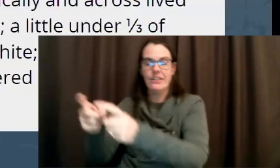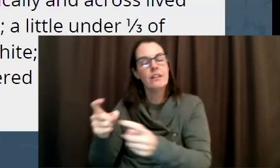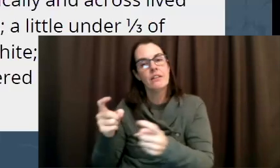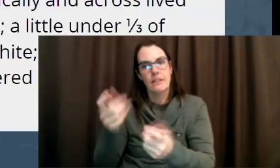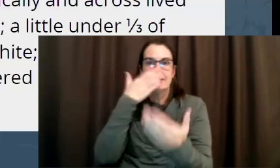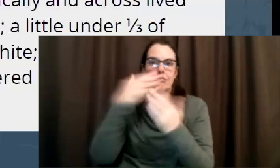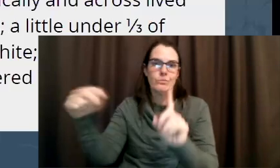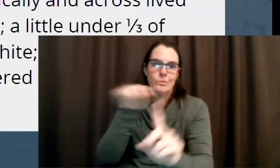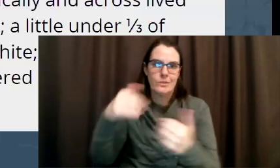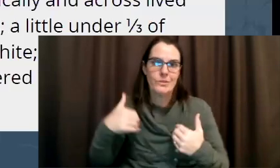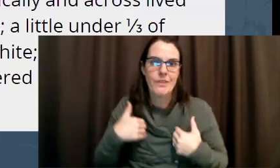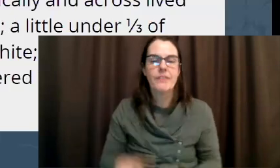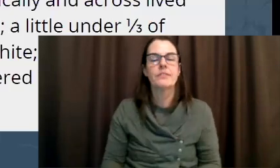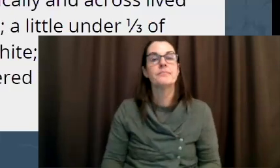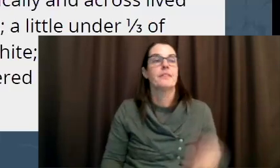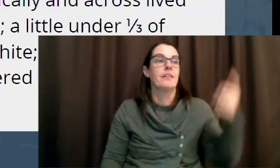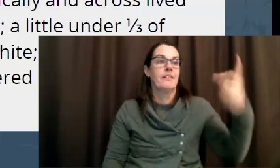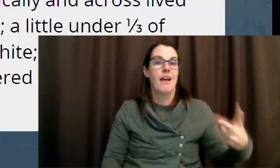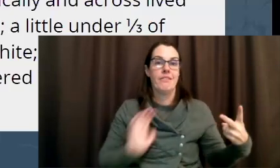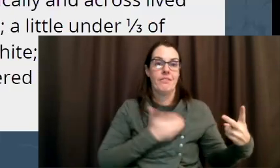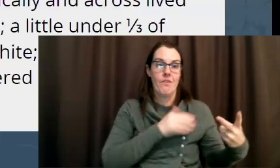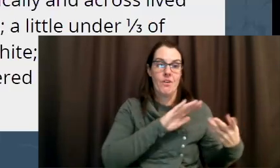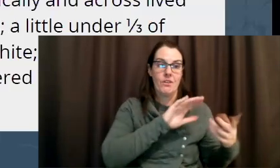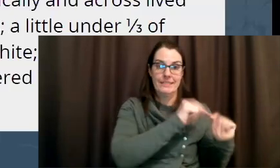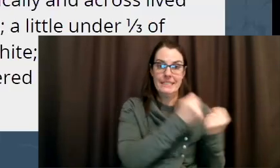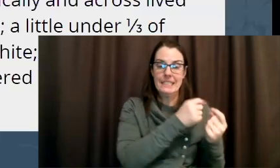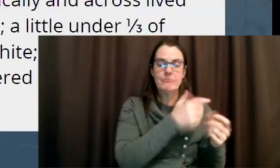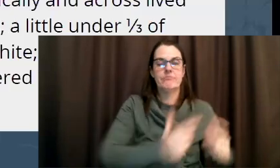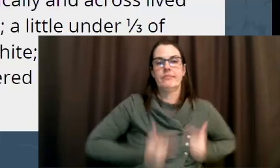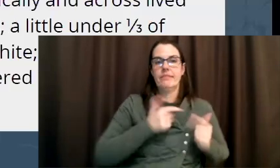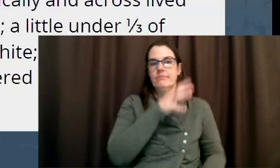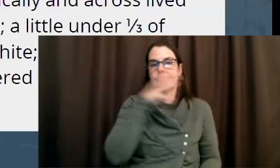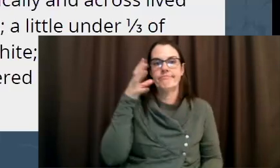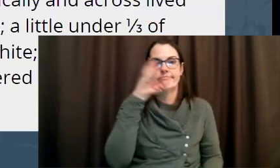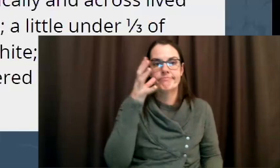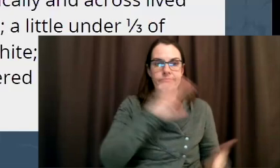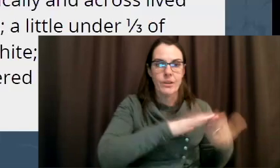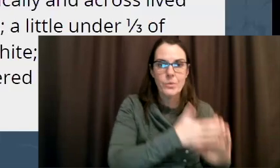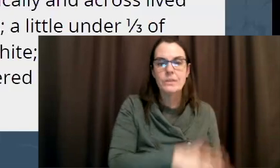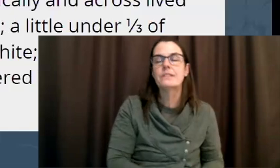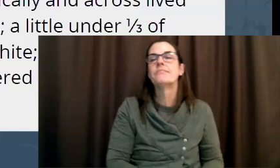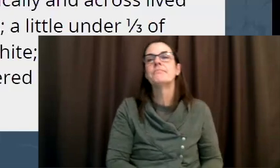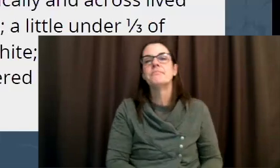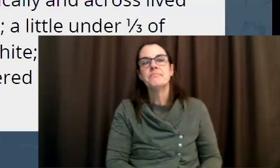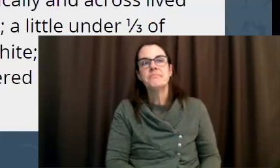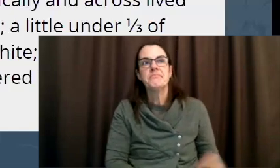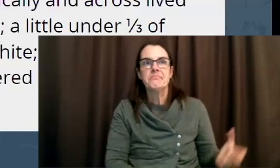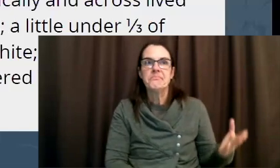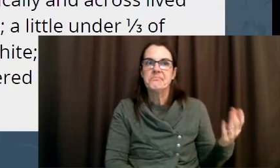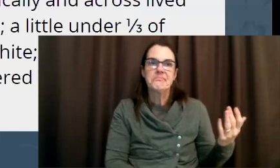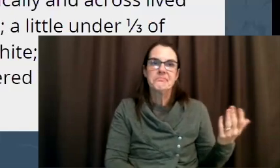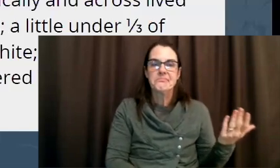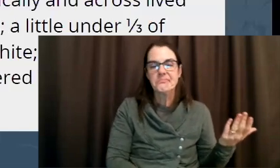is located in rural communities across the Pacific West and beyond. And